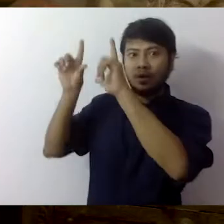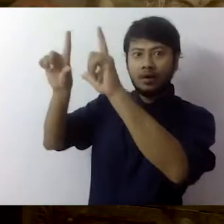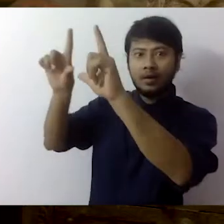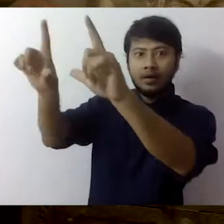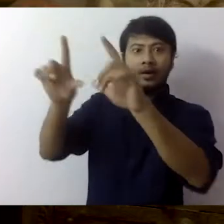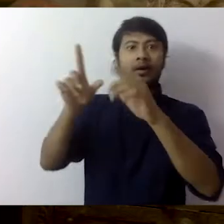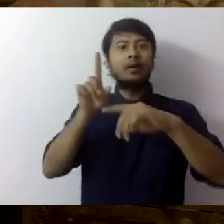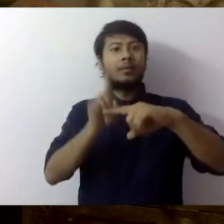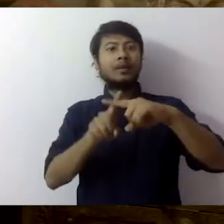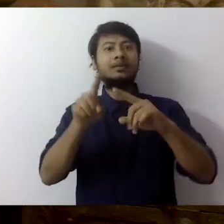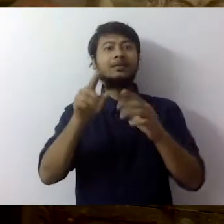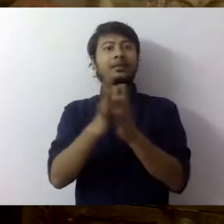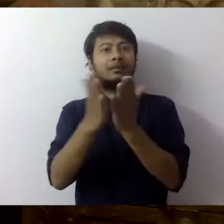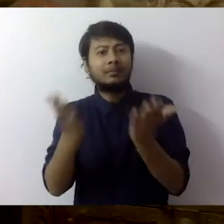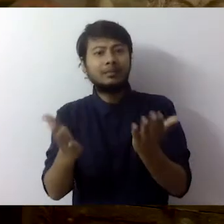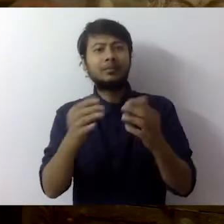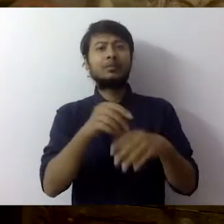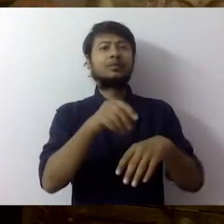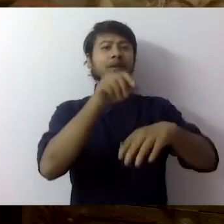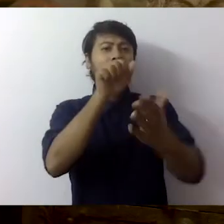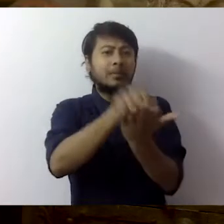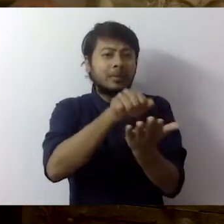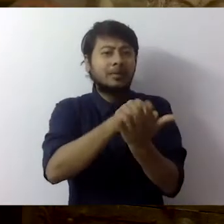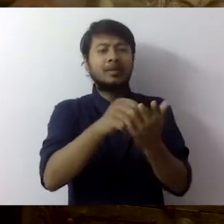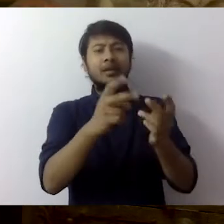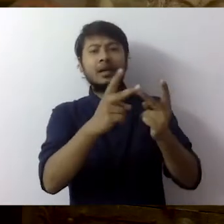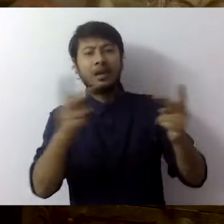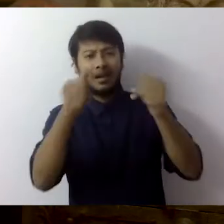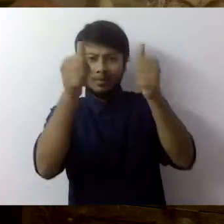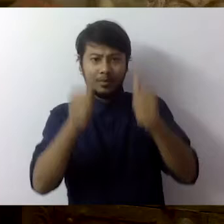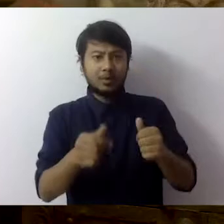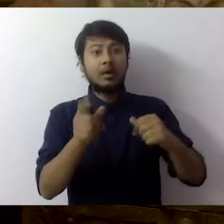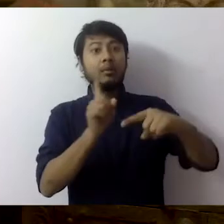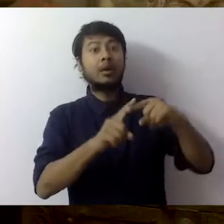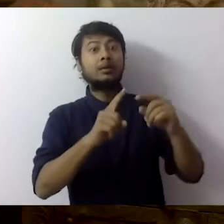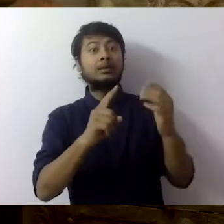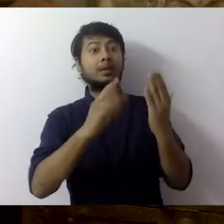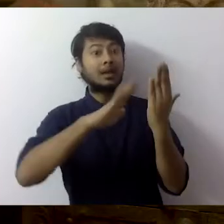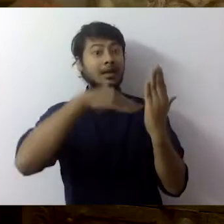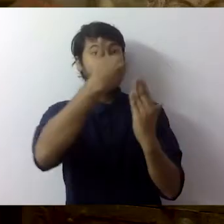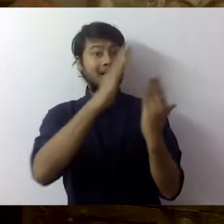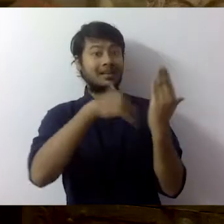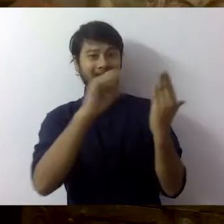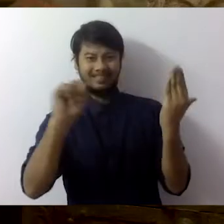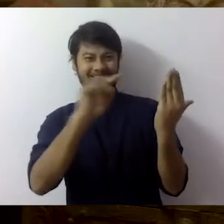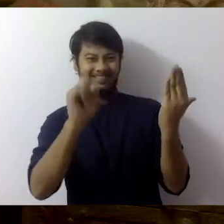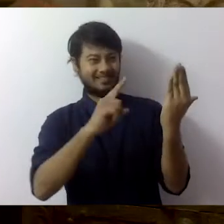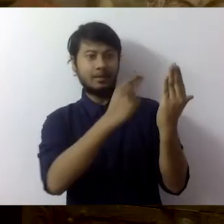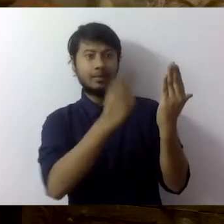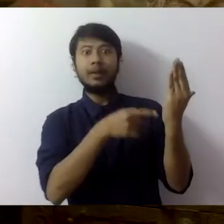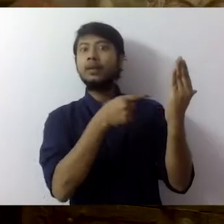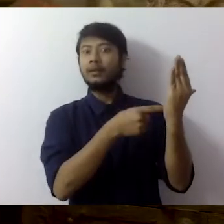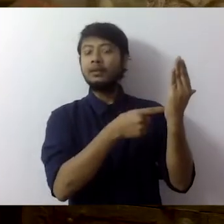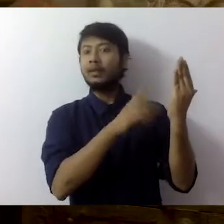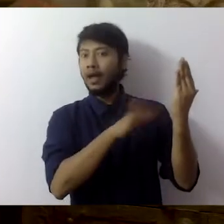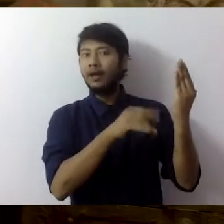and mass-produced calendar art that convey several layers of messaging far beyond the obvious.